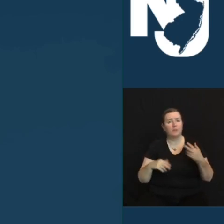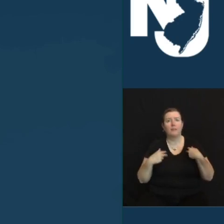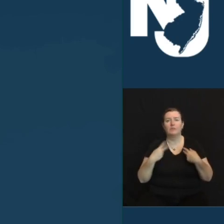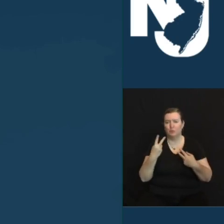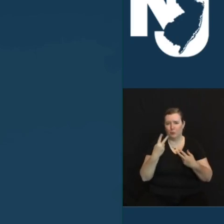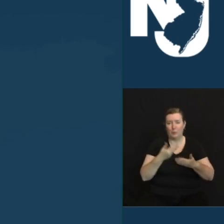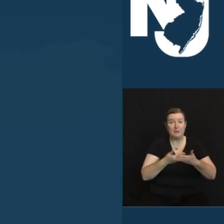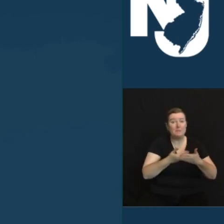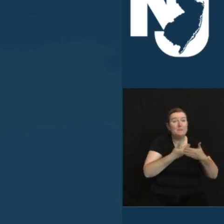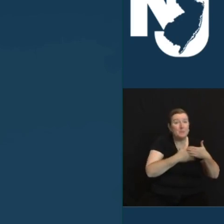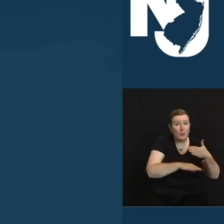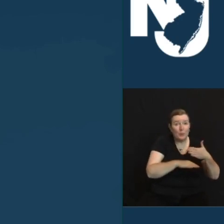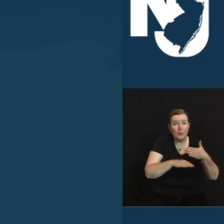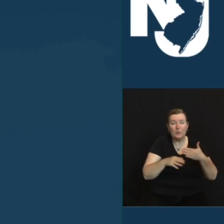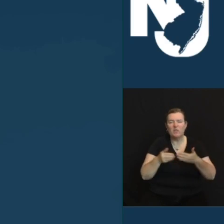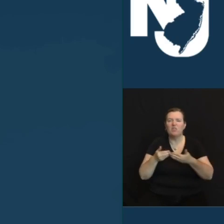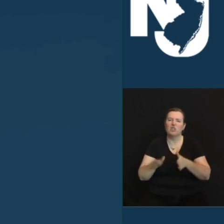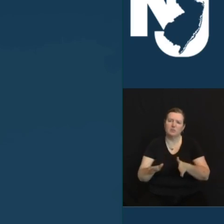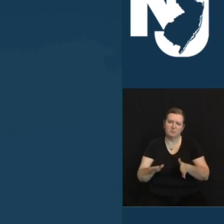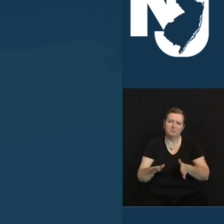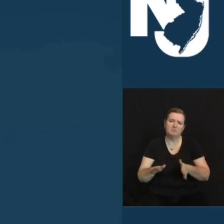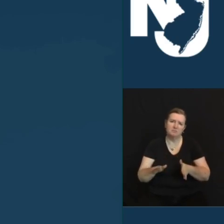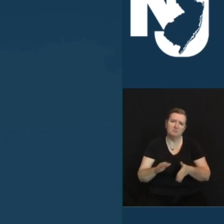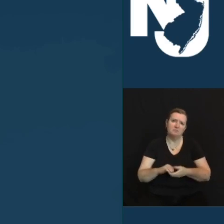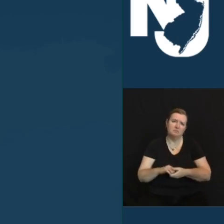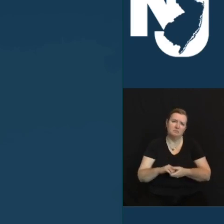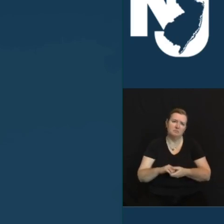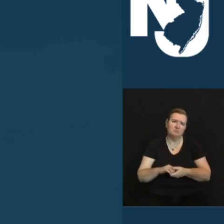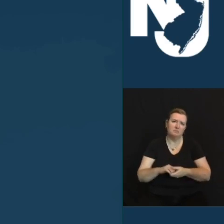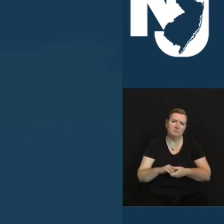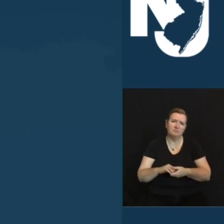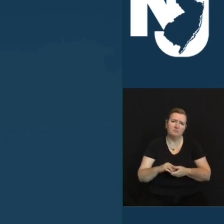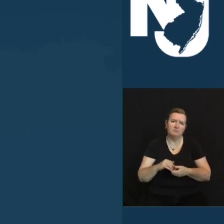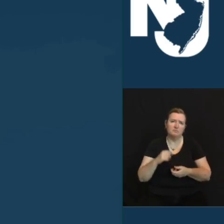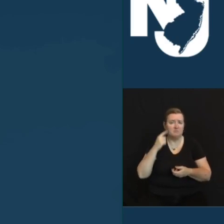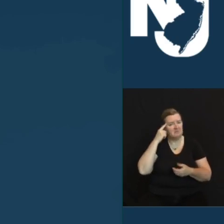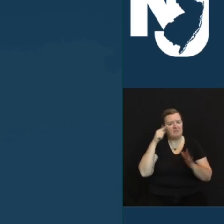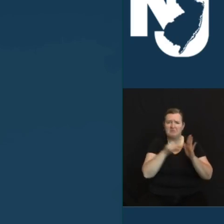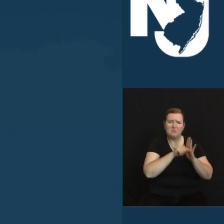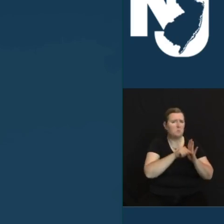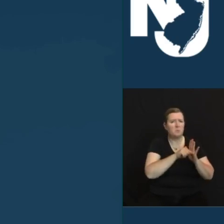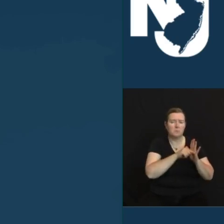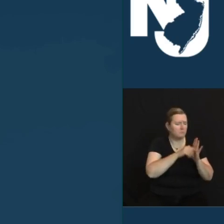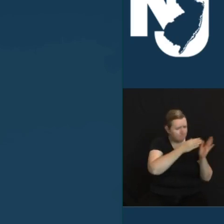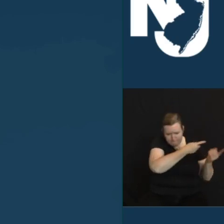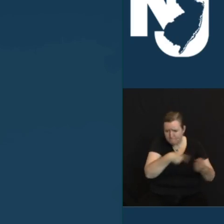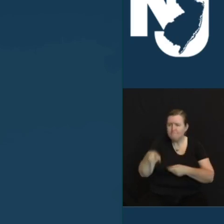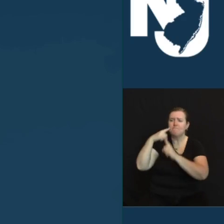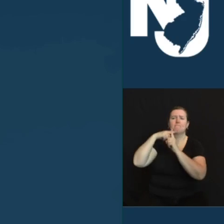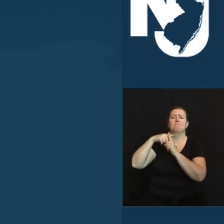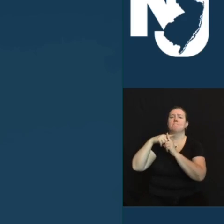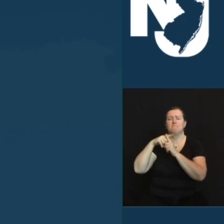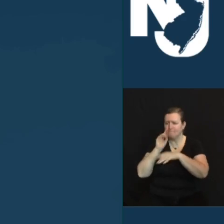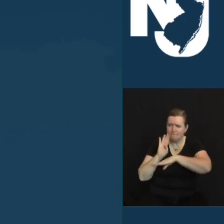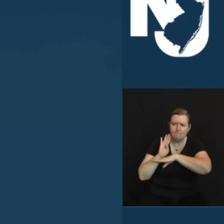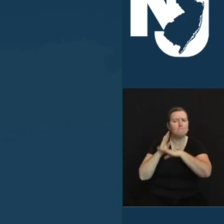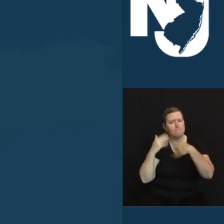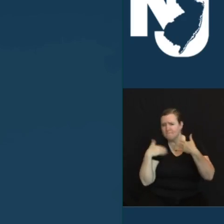couple focused on the good they already had and not the bad. Their call and response became their